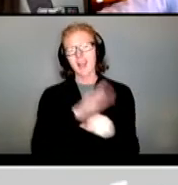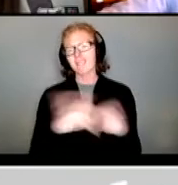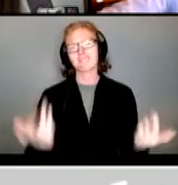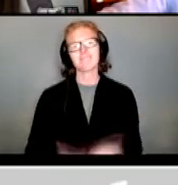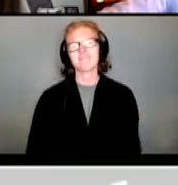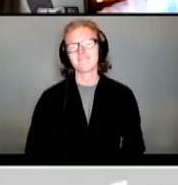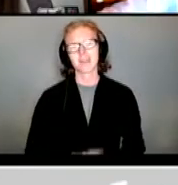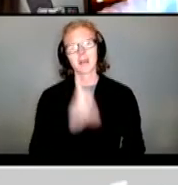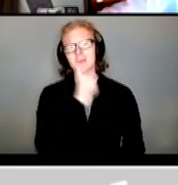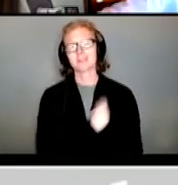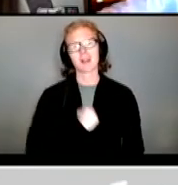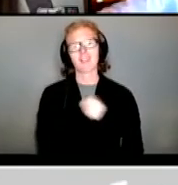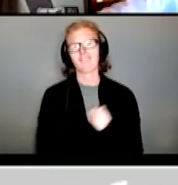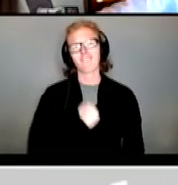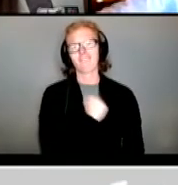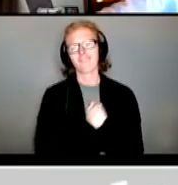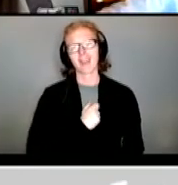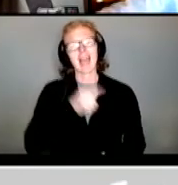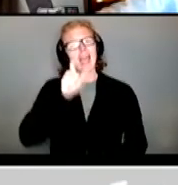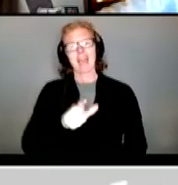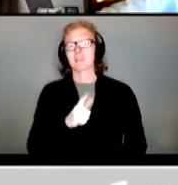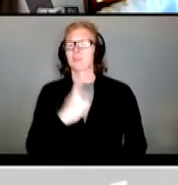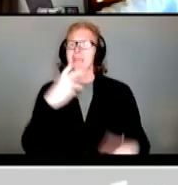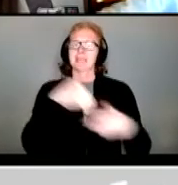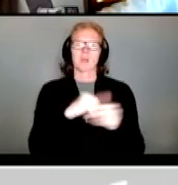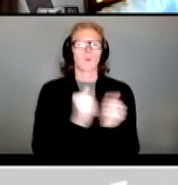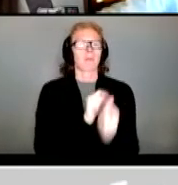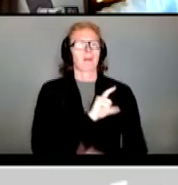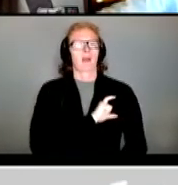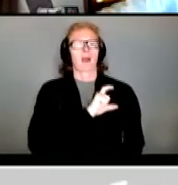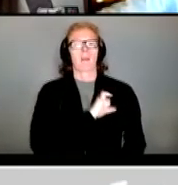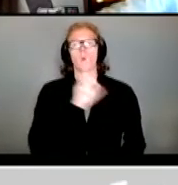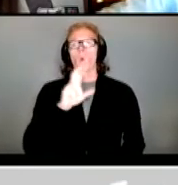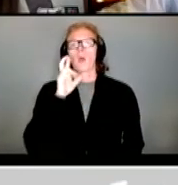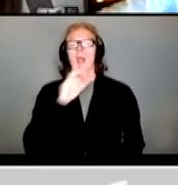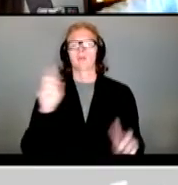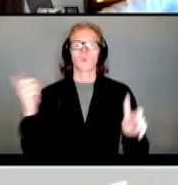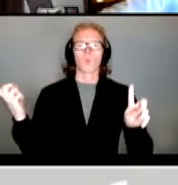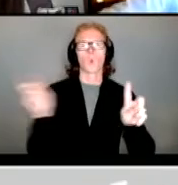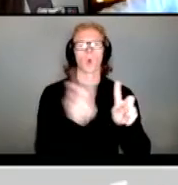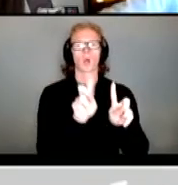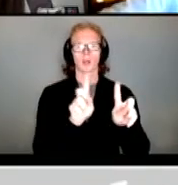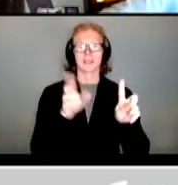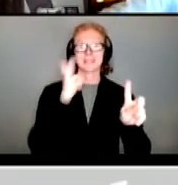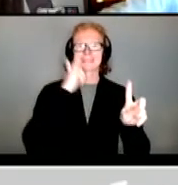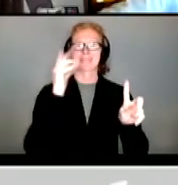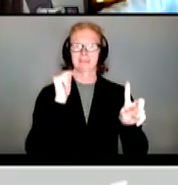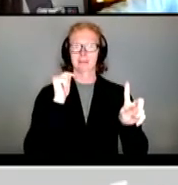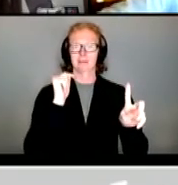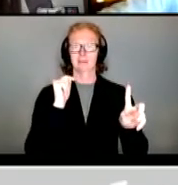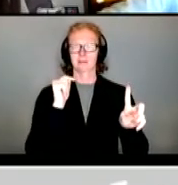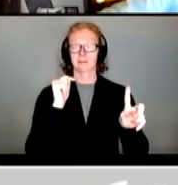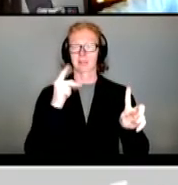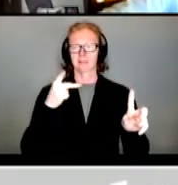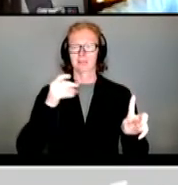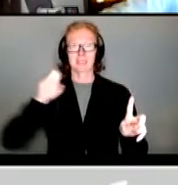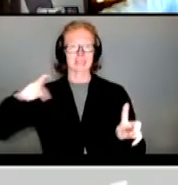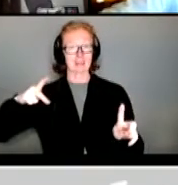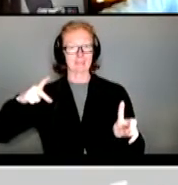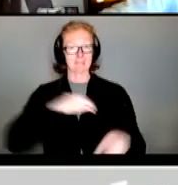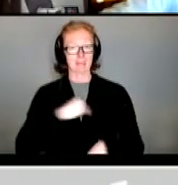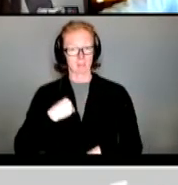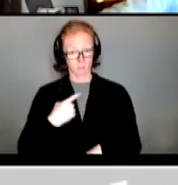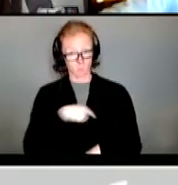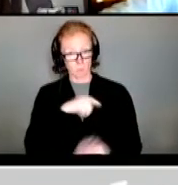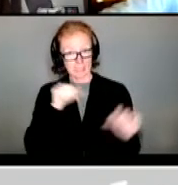just sorry to say that. I mean, I have to be with this cop, or I get to walk down there fine. And I'm just wondering if PCCEP members, you know, are we